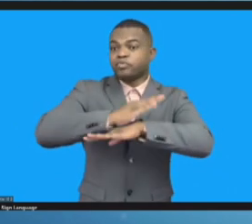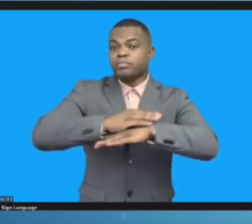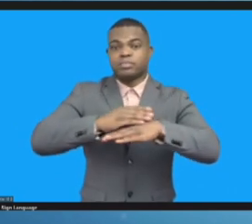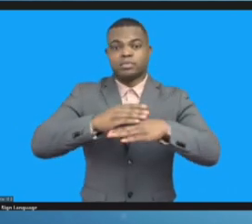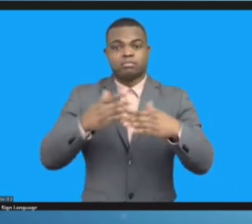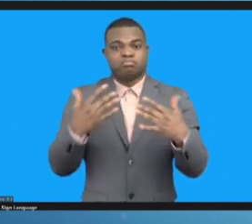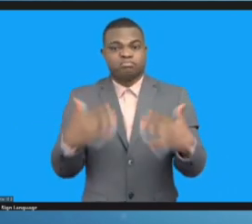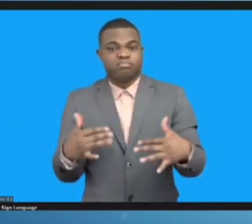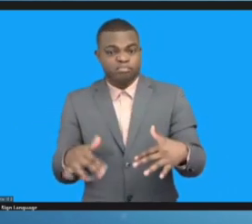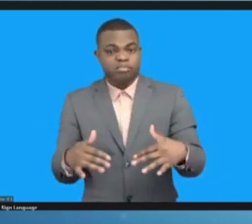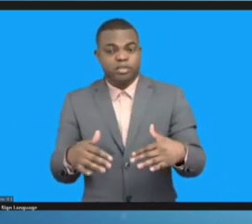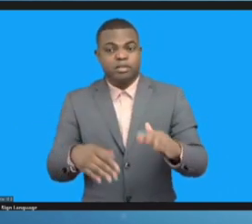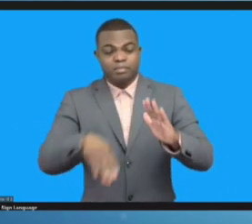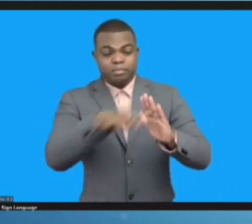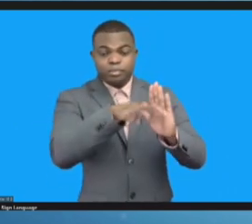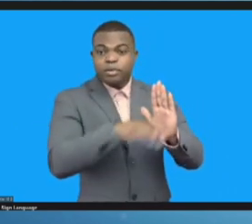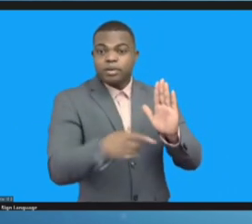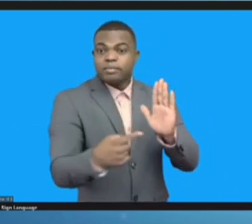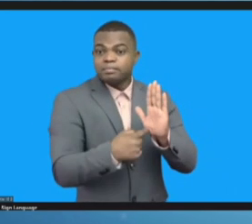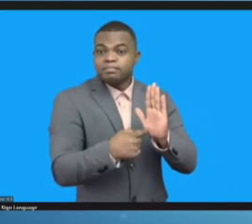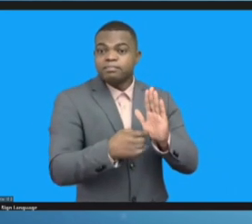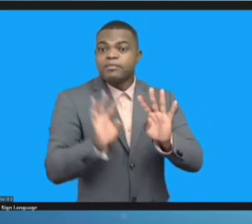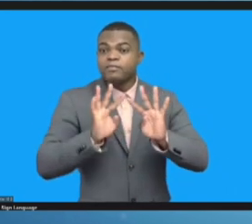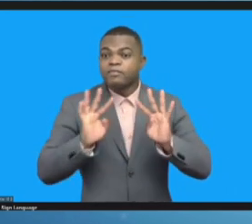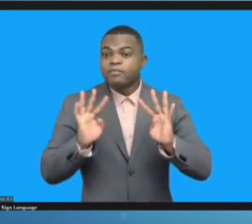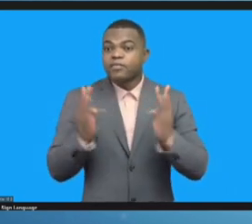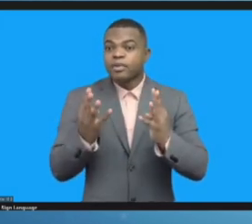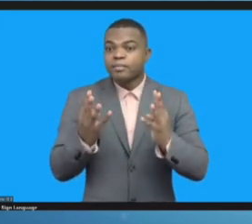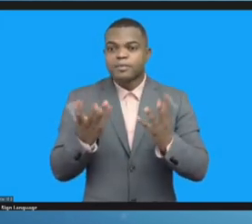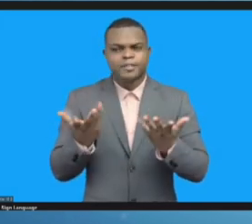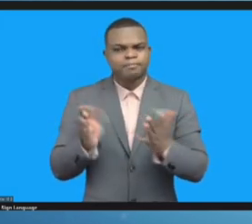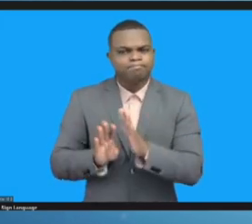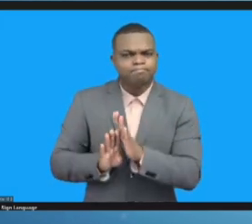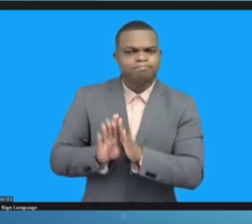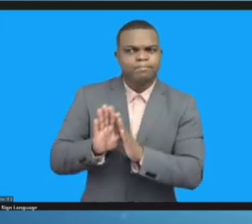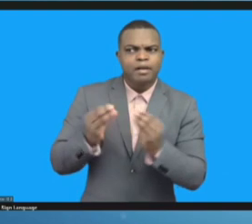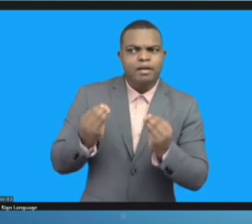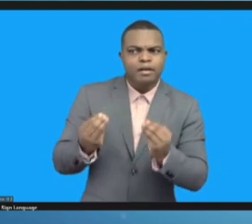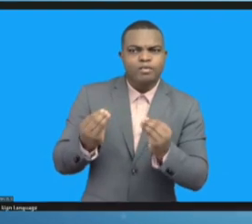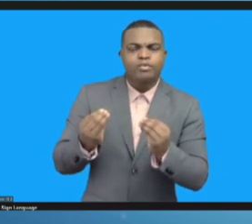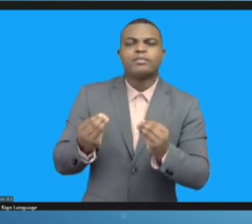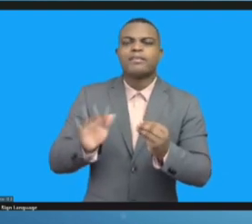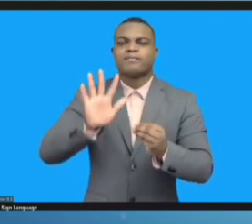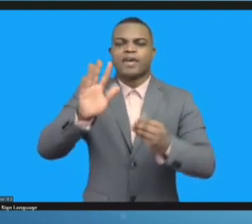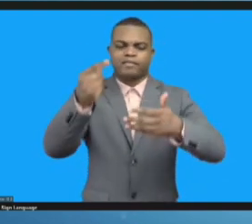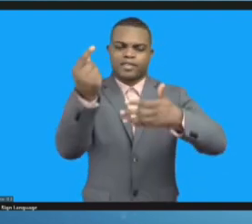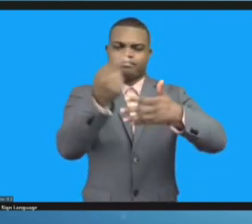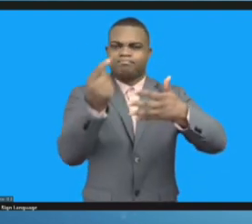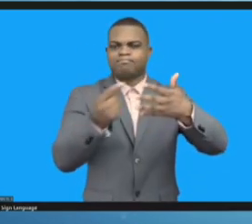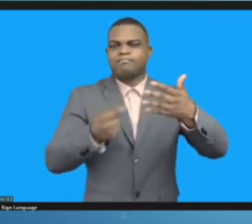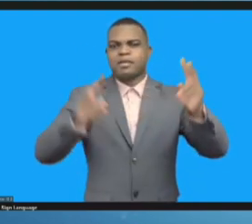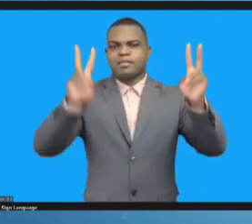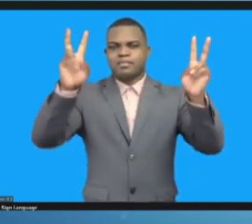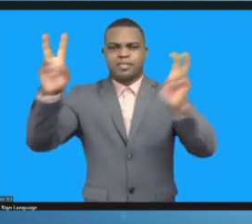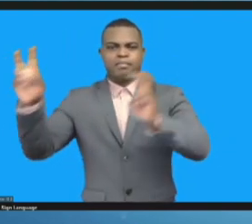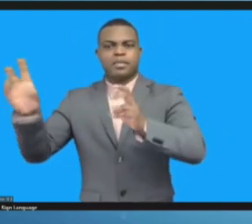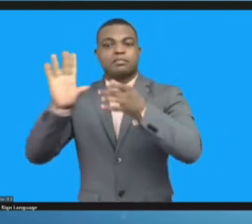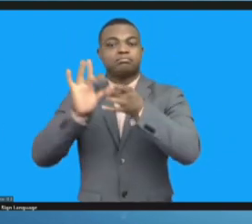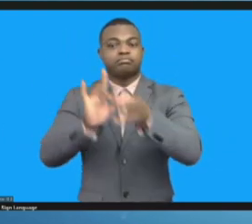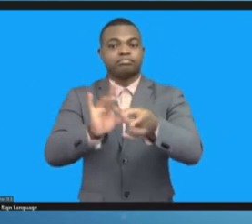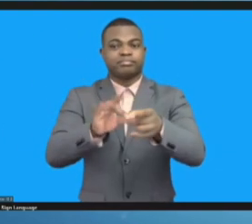all people and safeguarding human rights, avoiding internet fragmentation, governing data and protecting